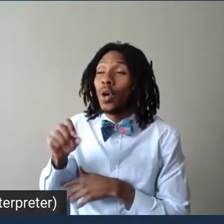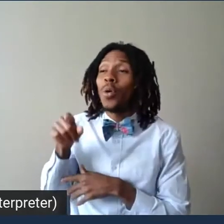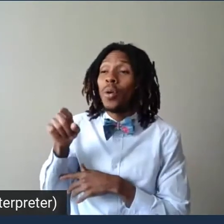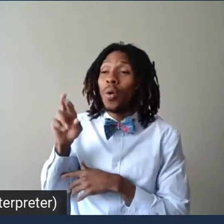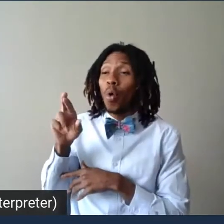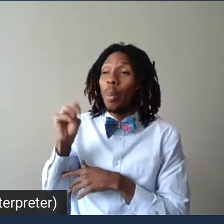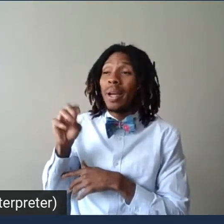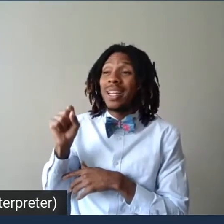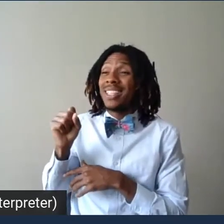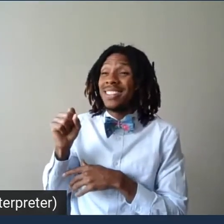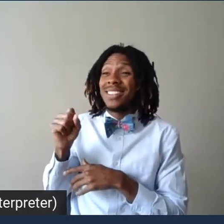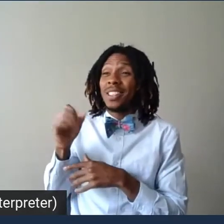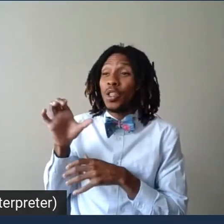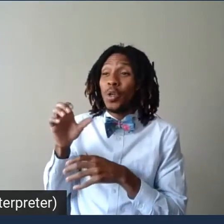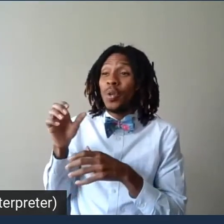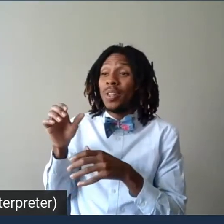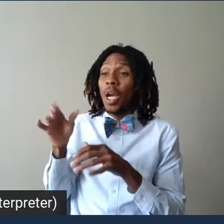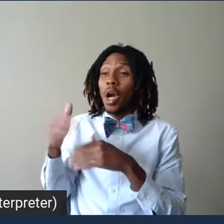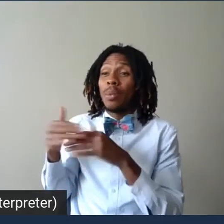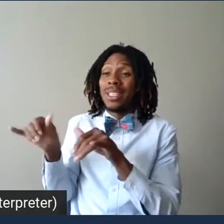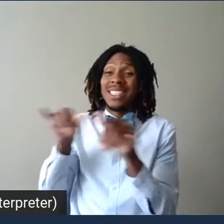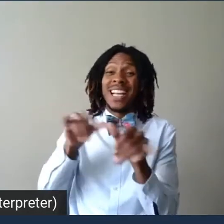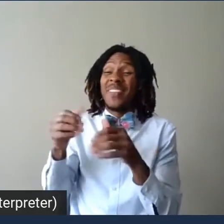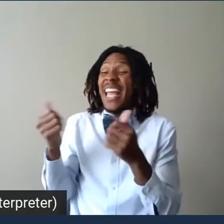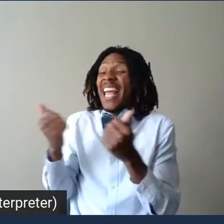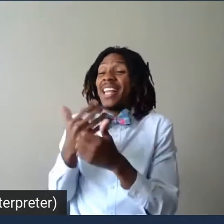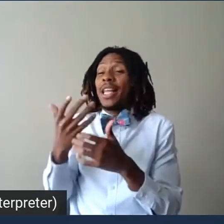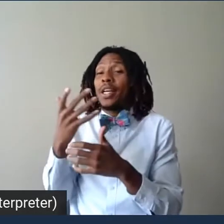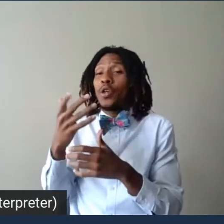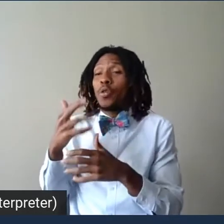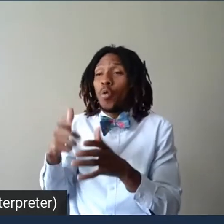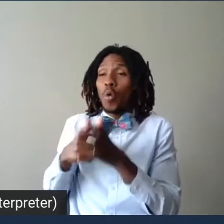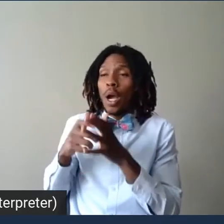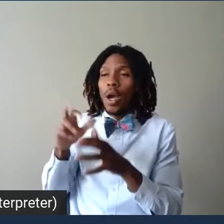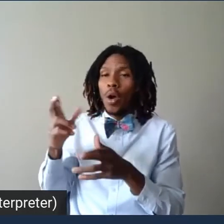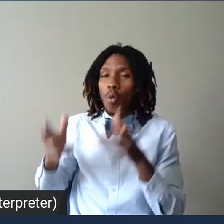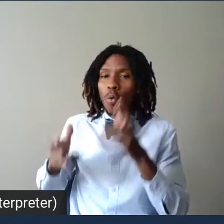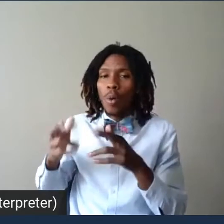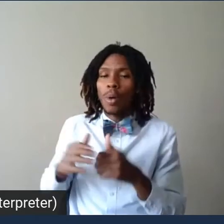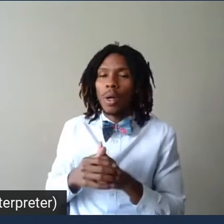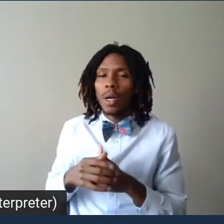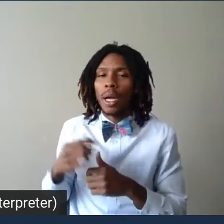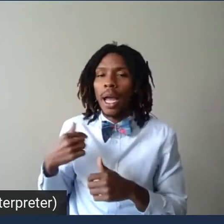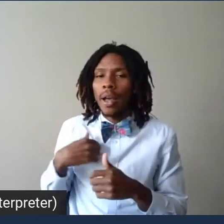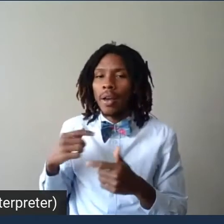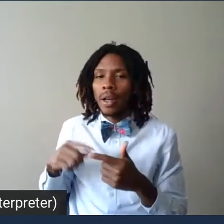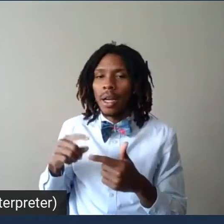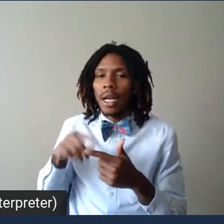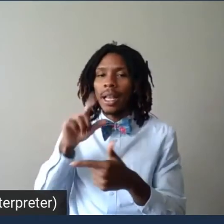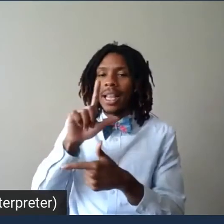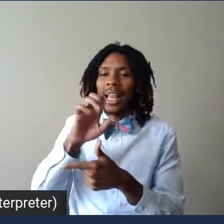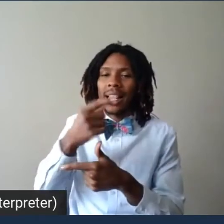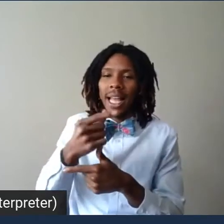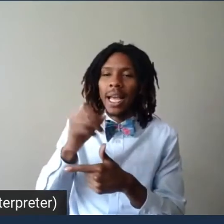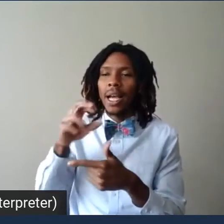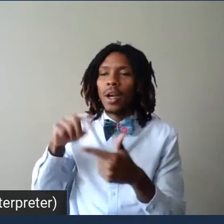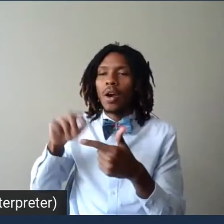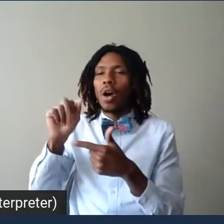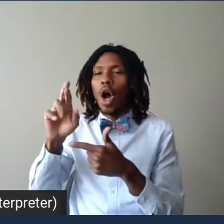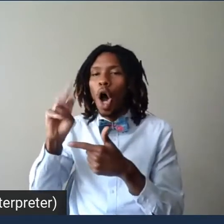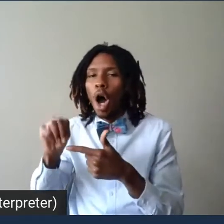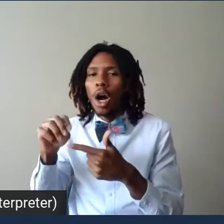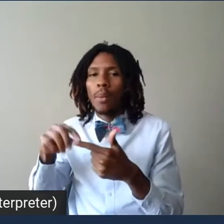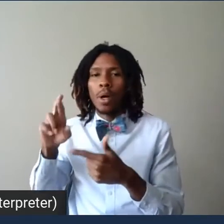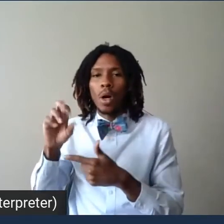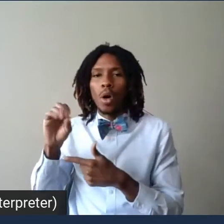pretty much anything that you require a robot to do. Say, for example, you've got a legged robot, you've got an arm robot that does pick and place,